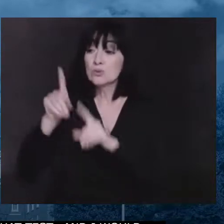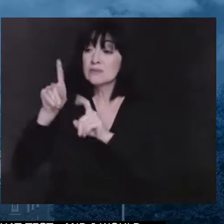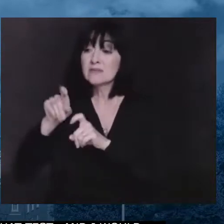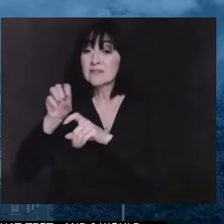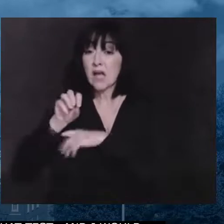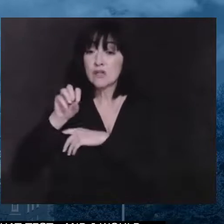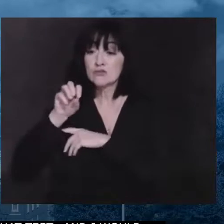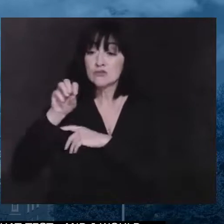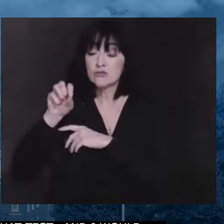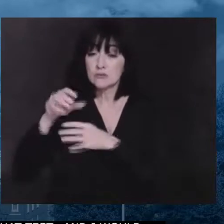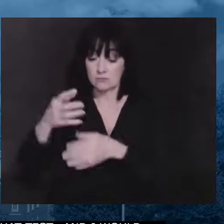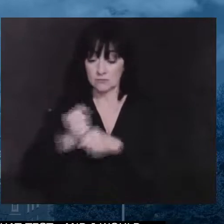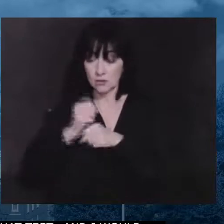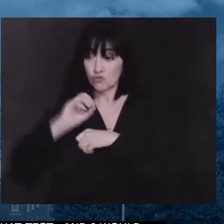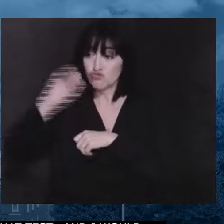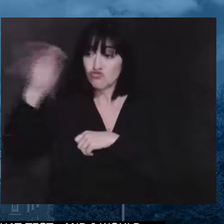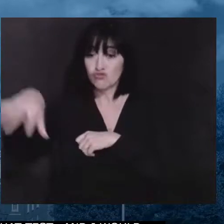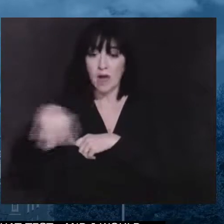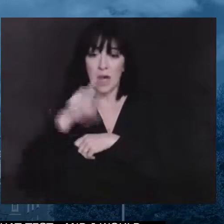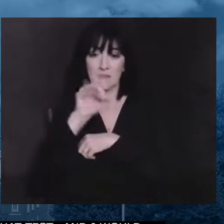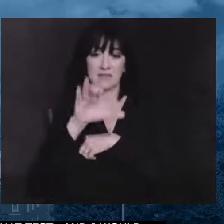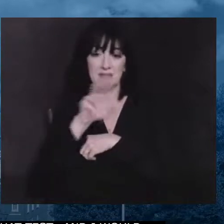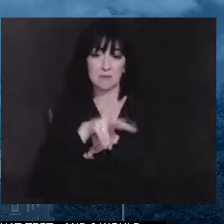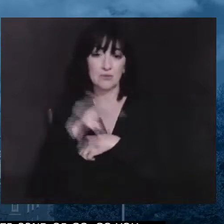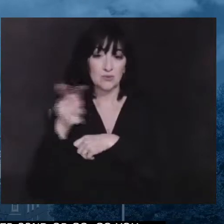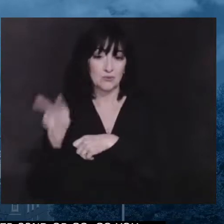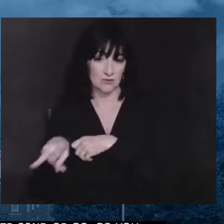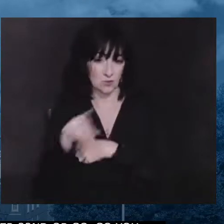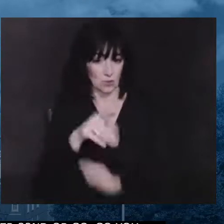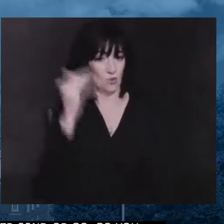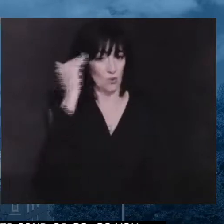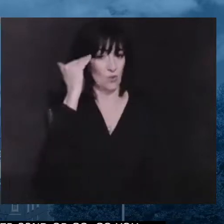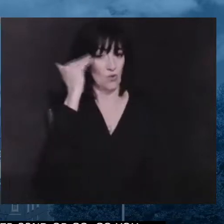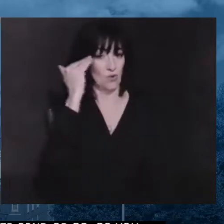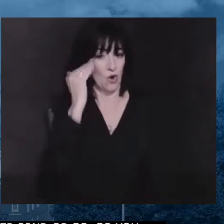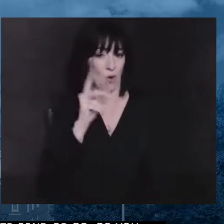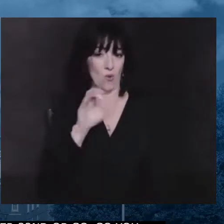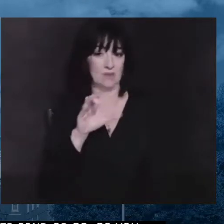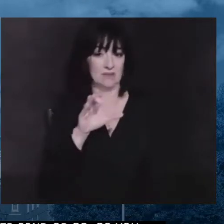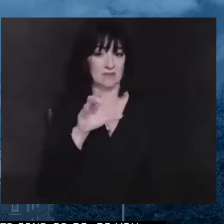the results back before coming together with your loved ones. Thank you.